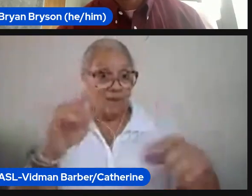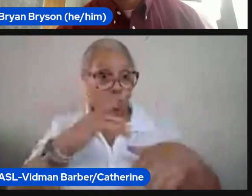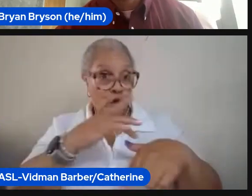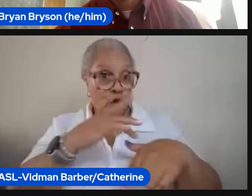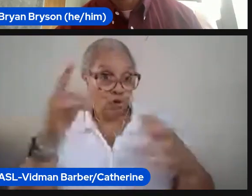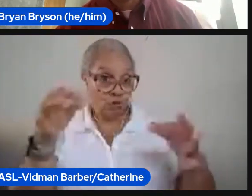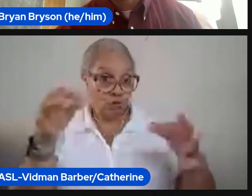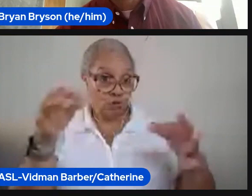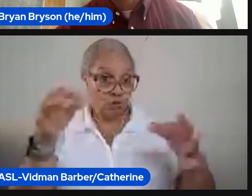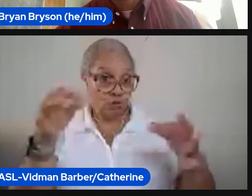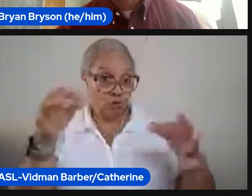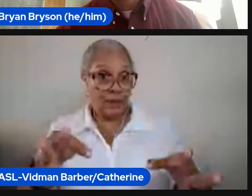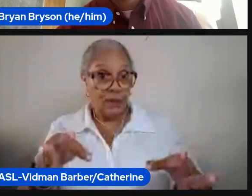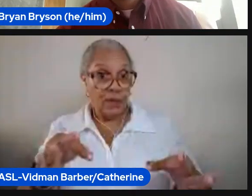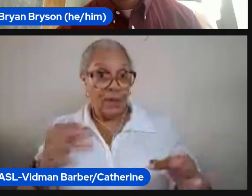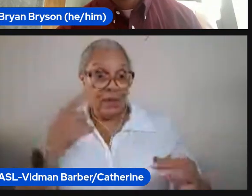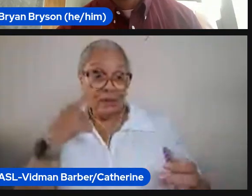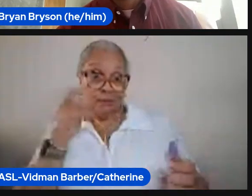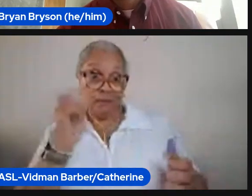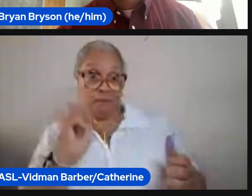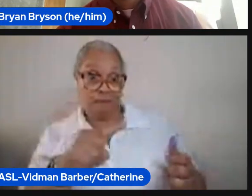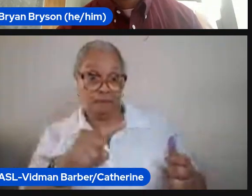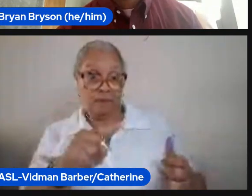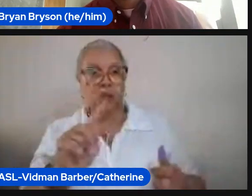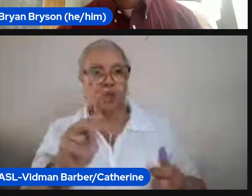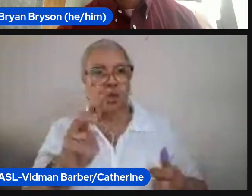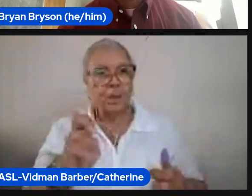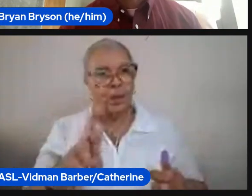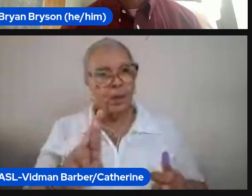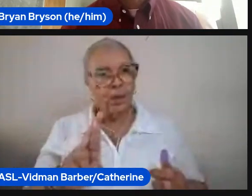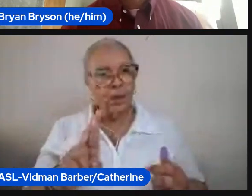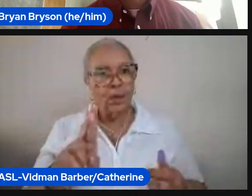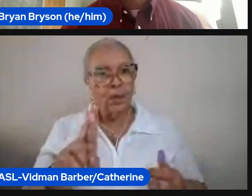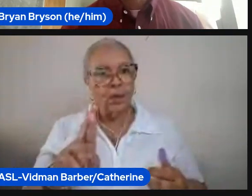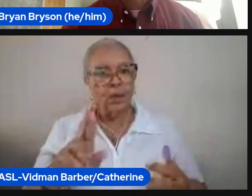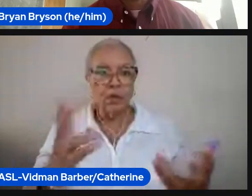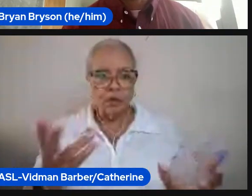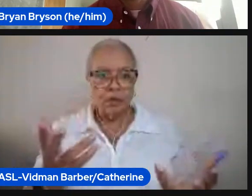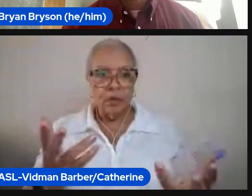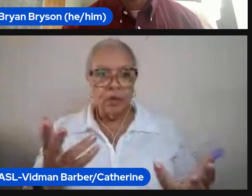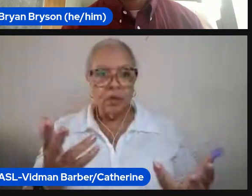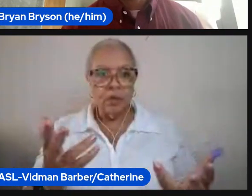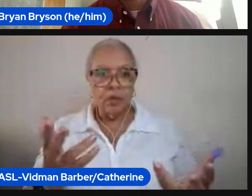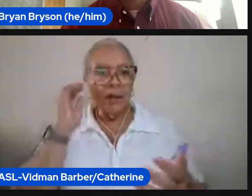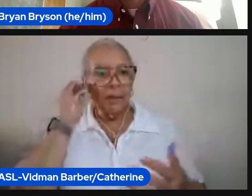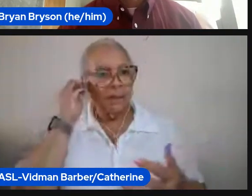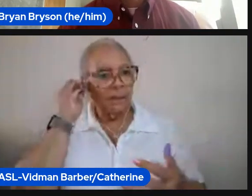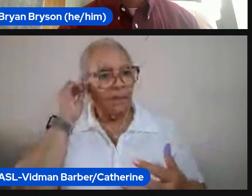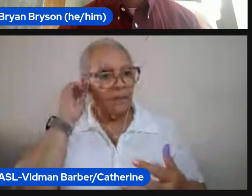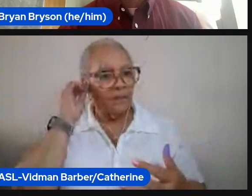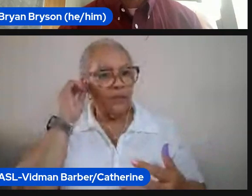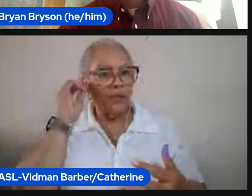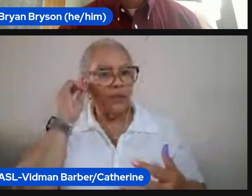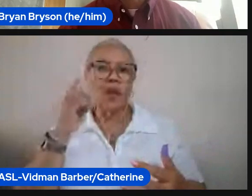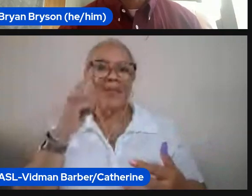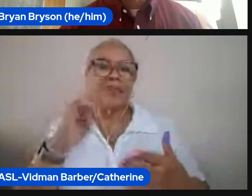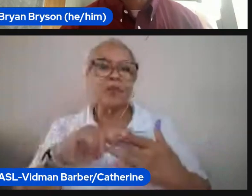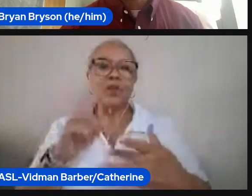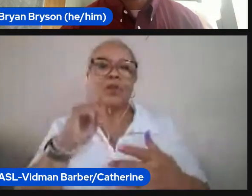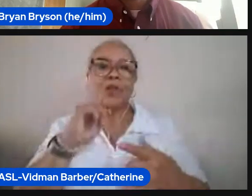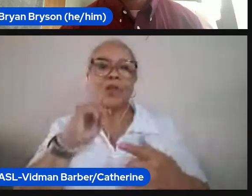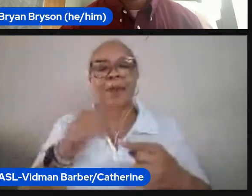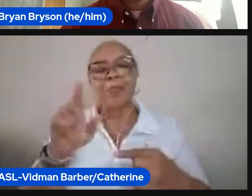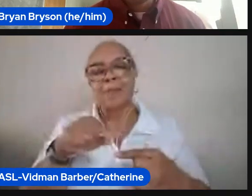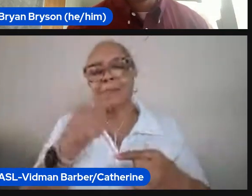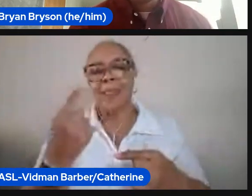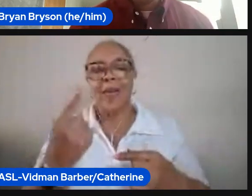determine and spot a tumor? So I think when we think about the black box nature